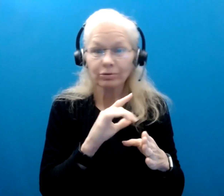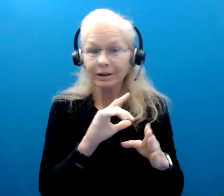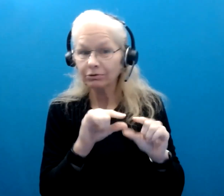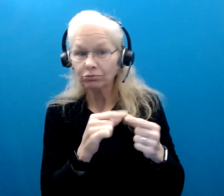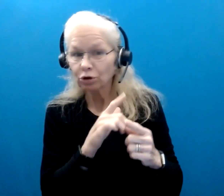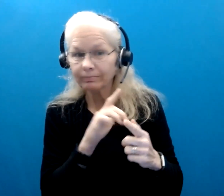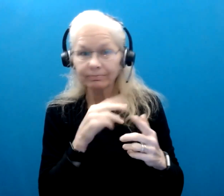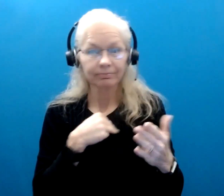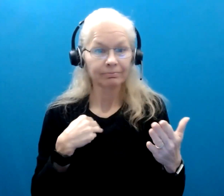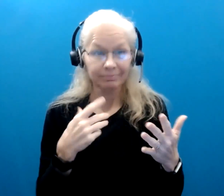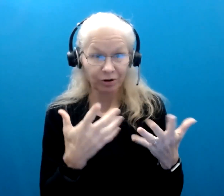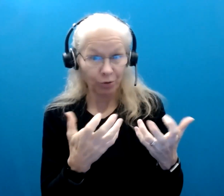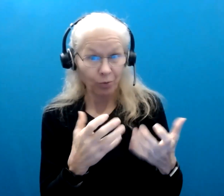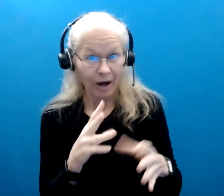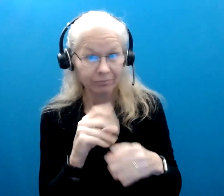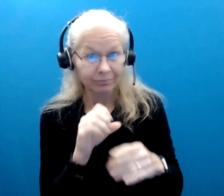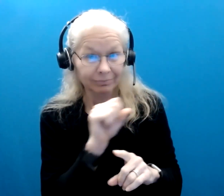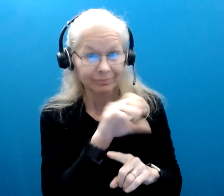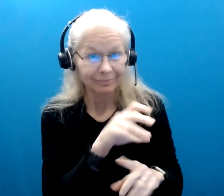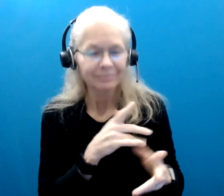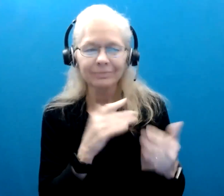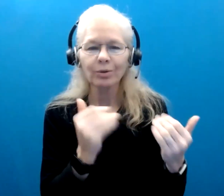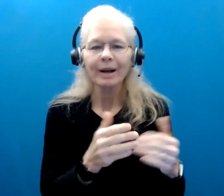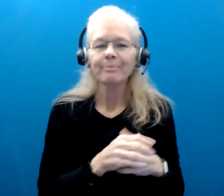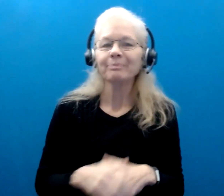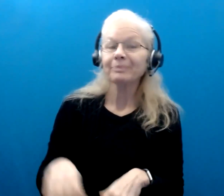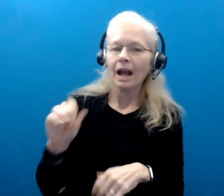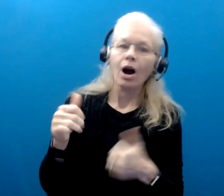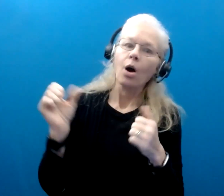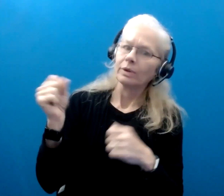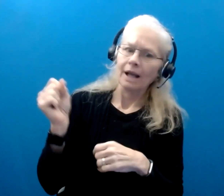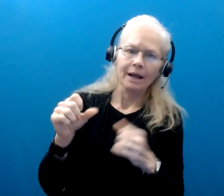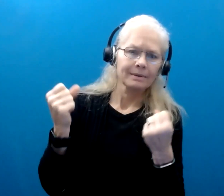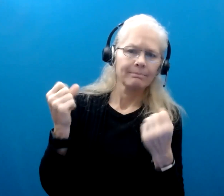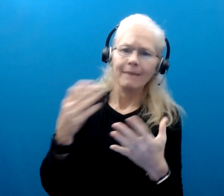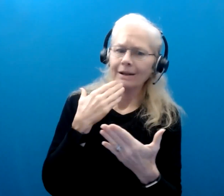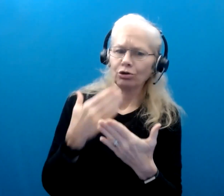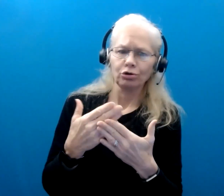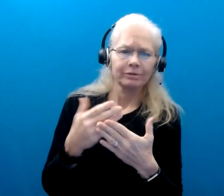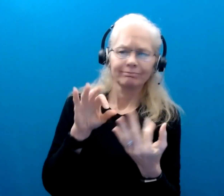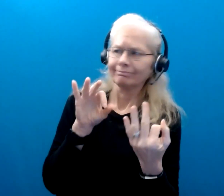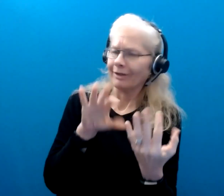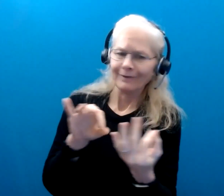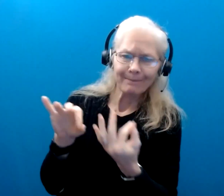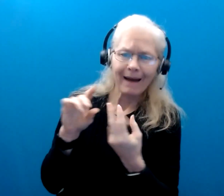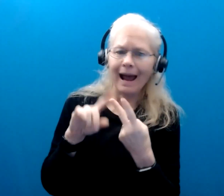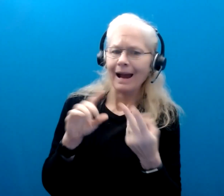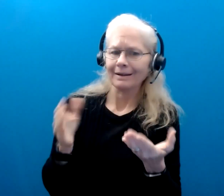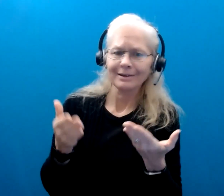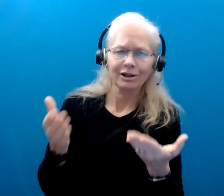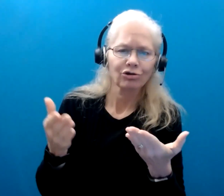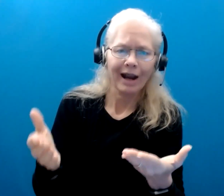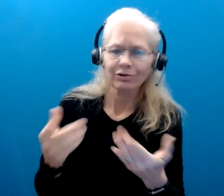Okay, so a lot of good discussion, a lot of feedback and suggestions on things to consider for a lot of the strategies.